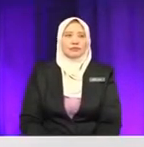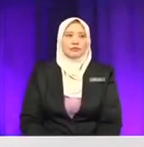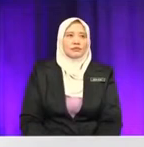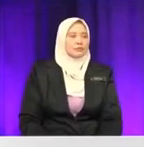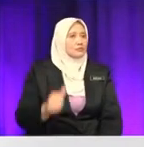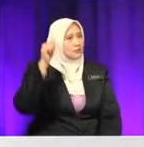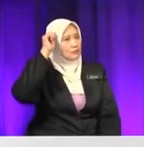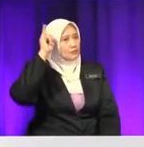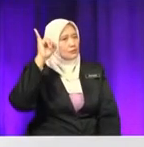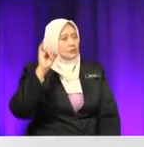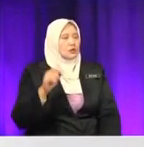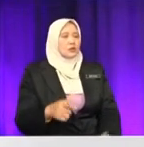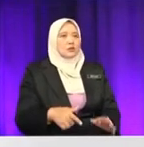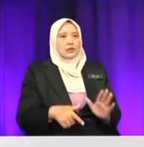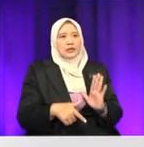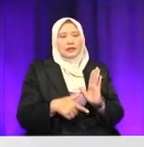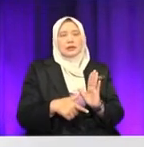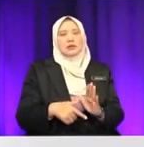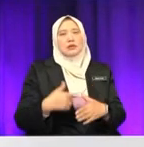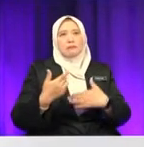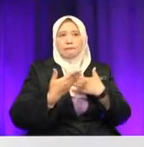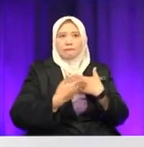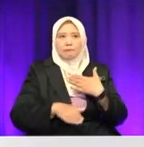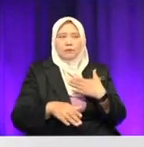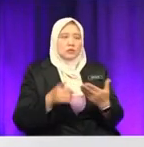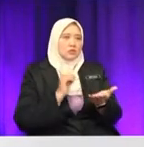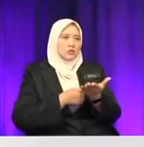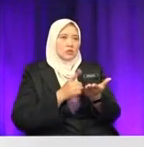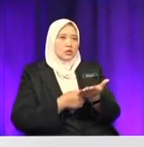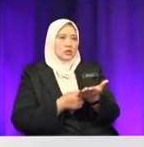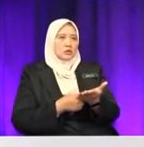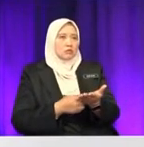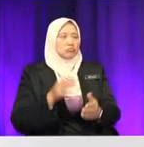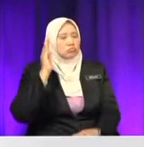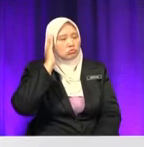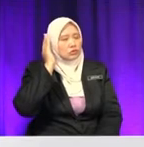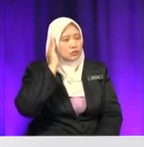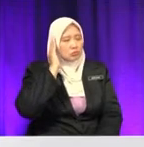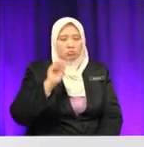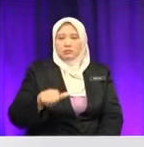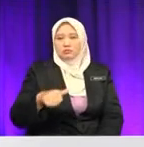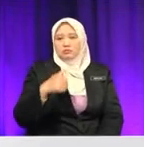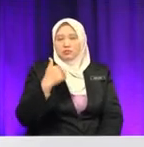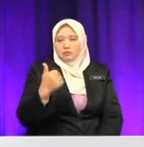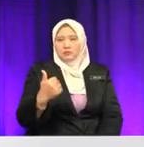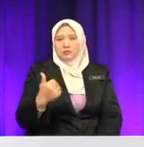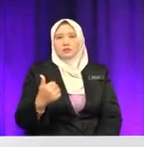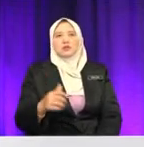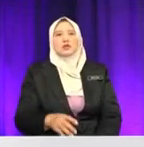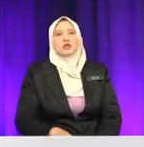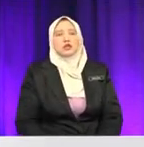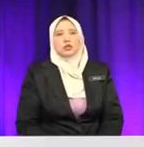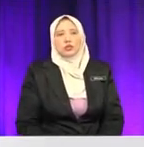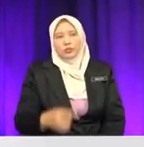Well, after this healthy discussion, I strongly believe that the best choice on disadvantages of